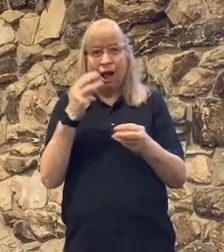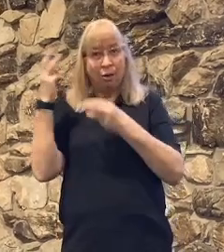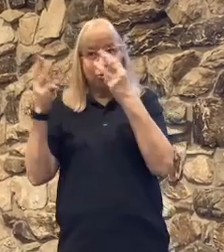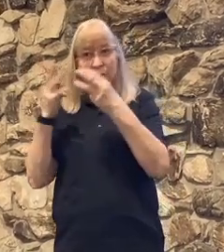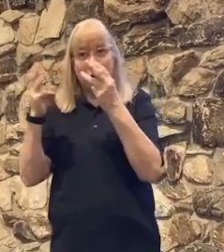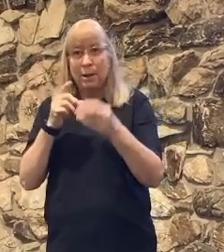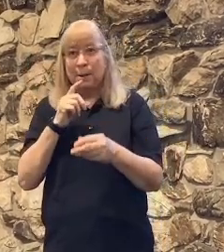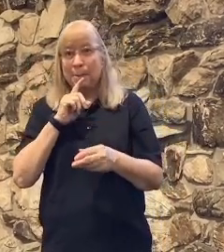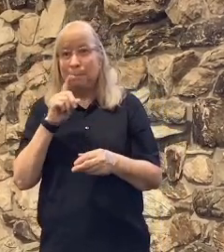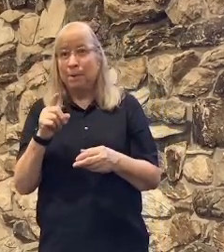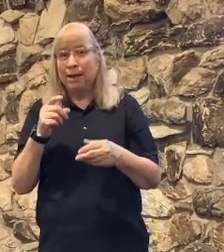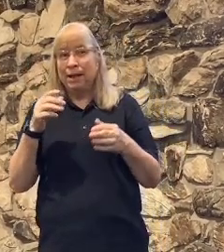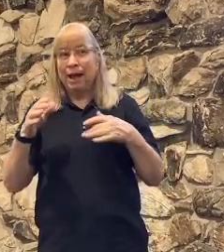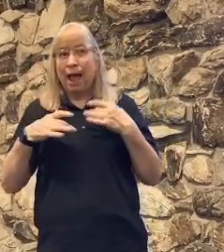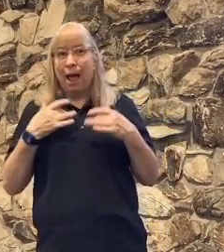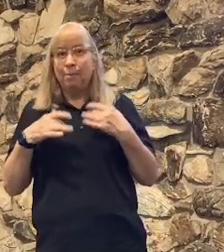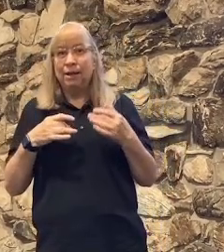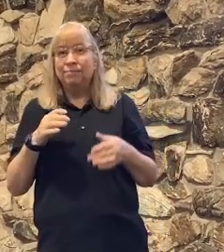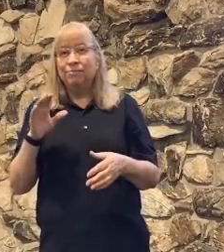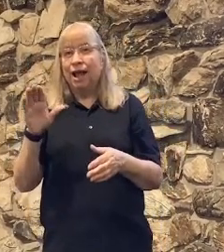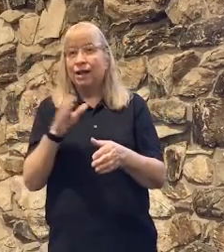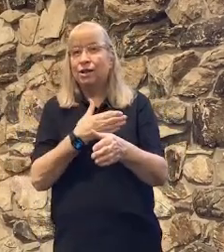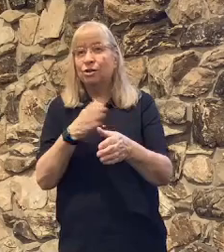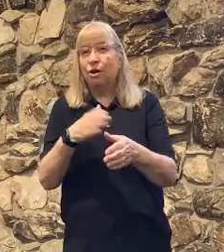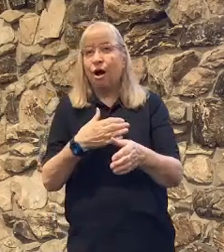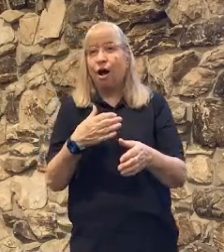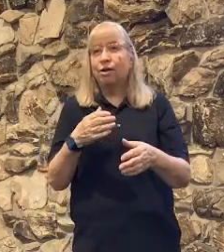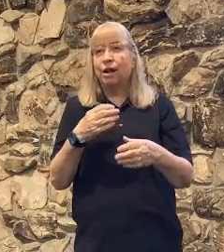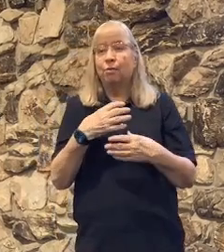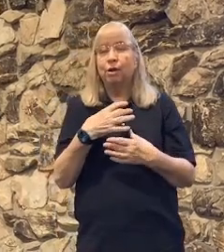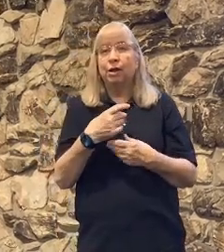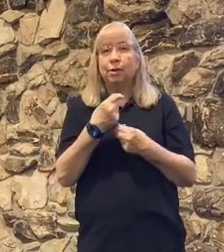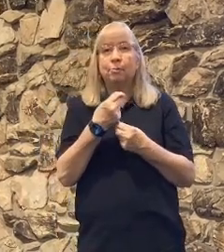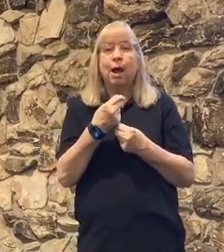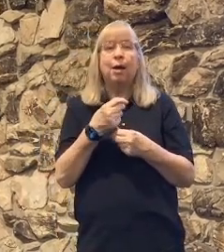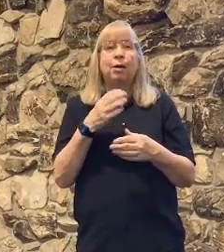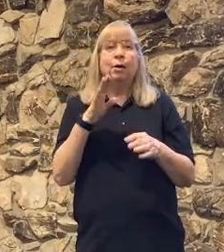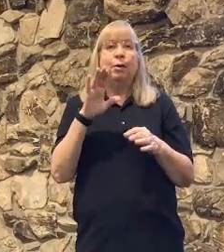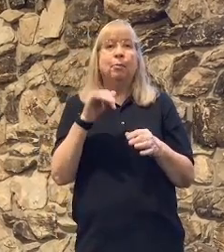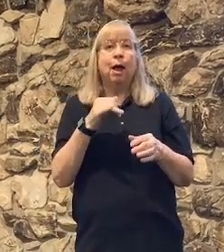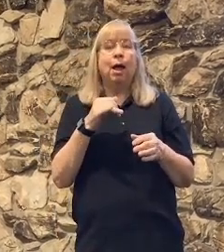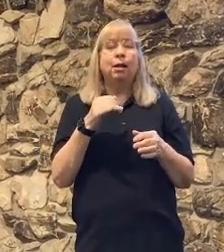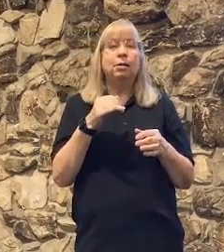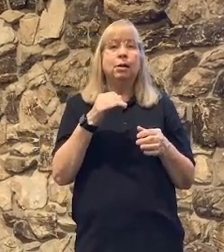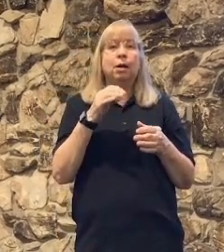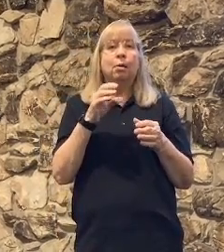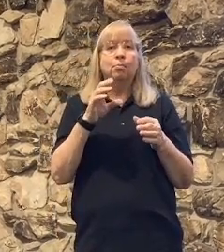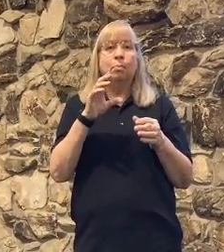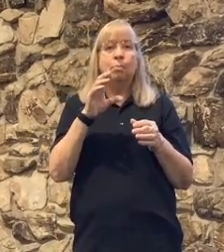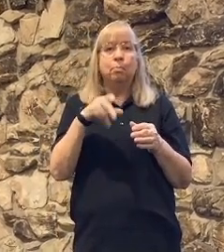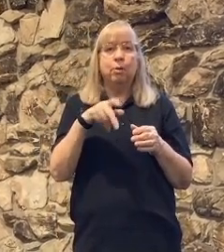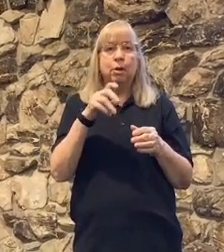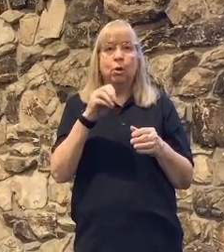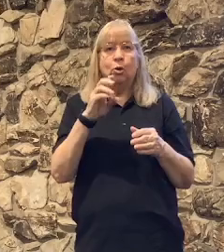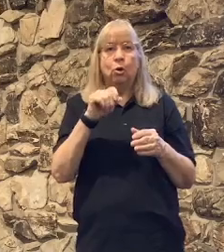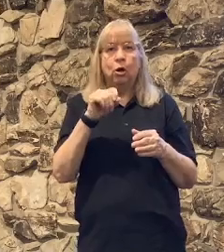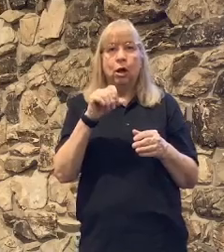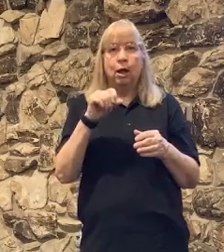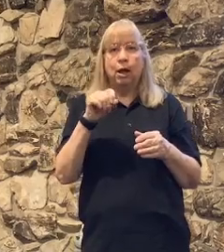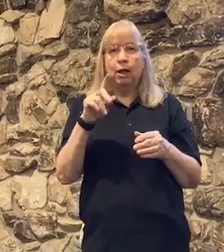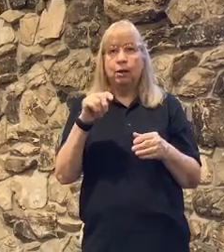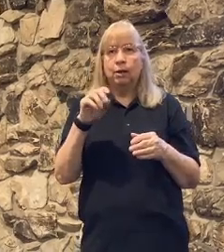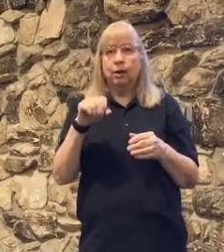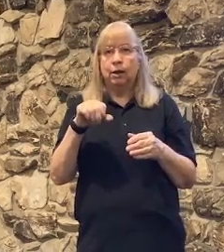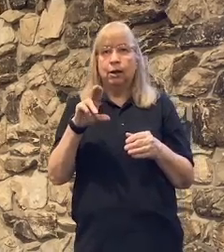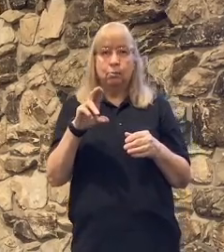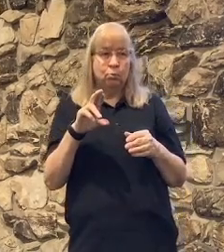That was a song that was inspired by a poster in an apartment building. I was going to sing it this morning, but the tune